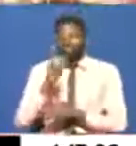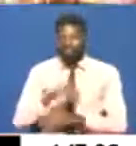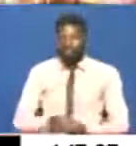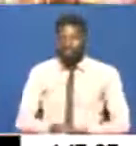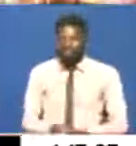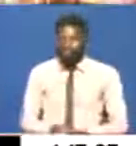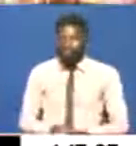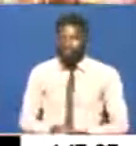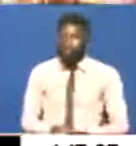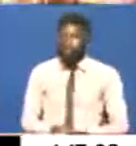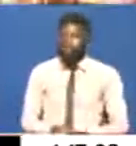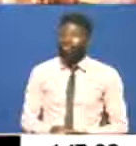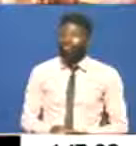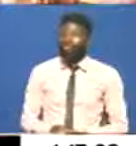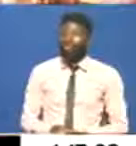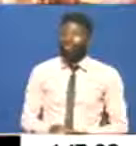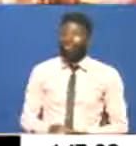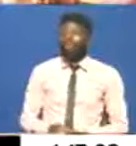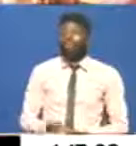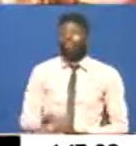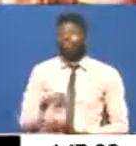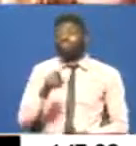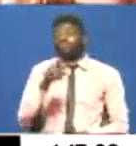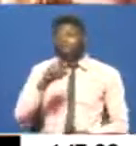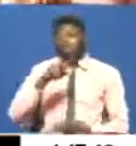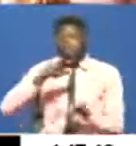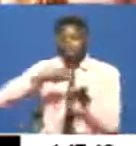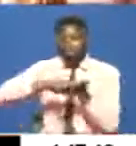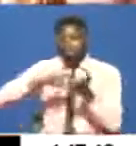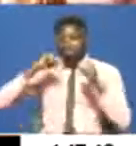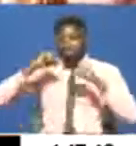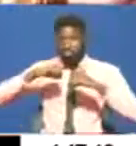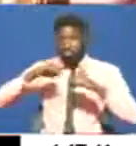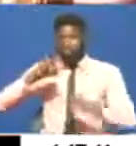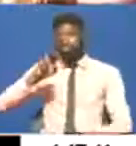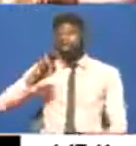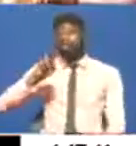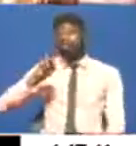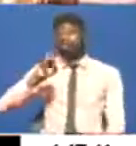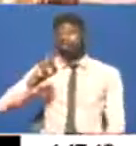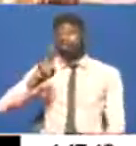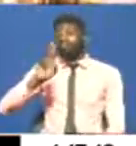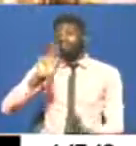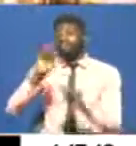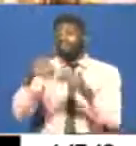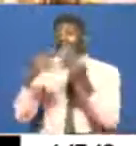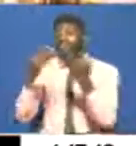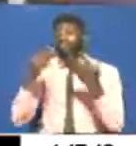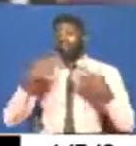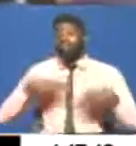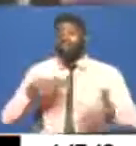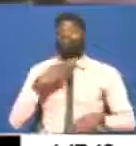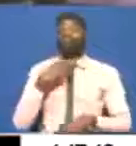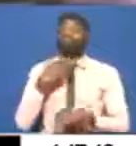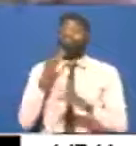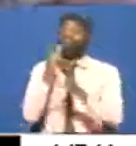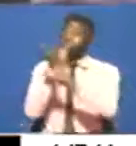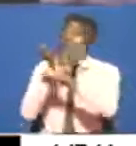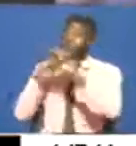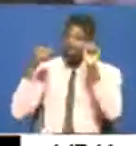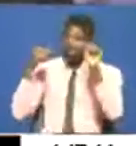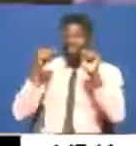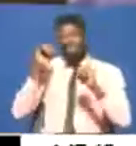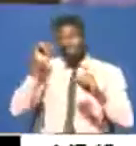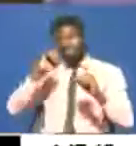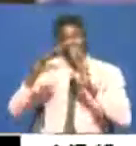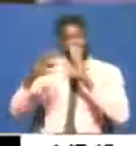hivyo hizo MOU zile zimesainiwa na zimepatiwa some of the presidential aspirants ziwe gazetted. He has